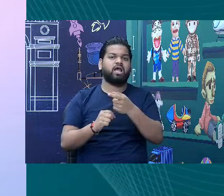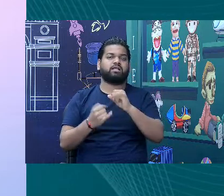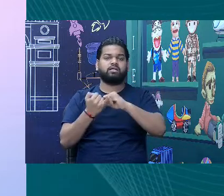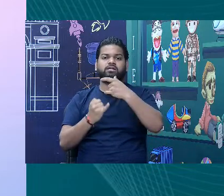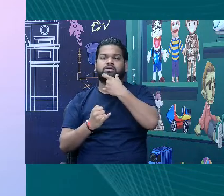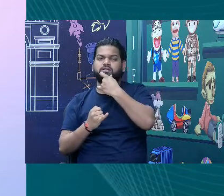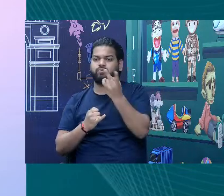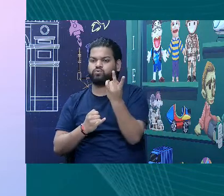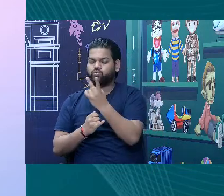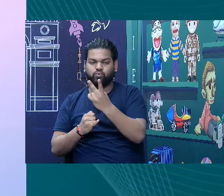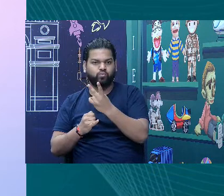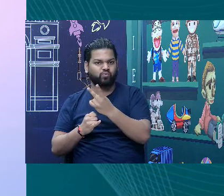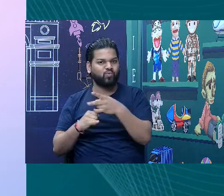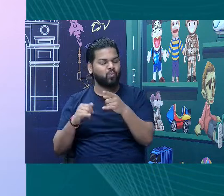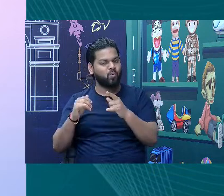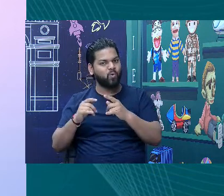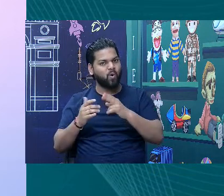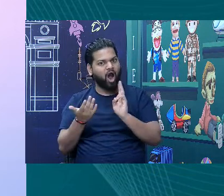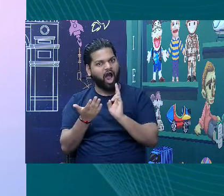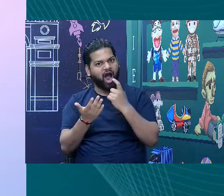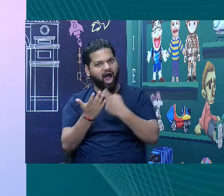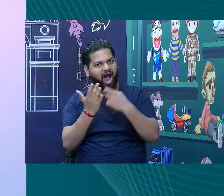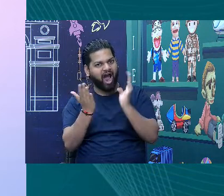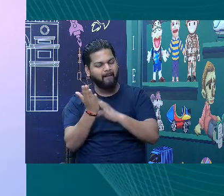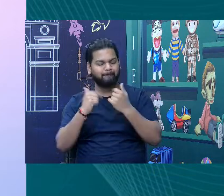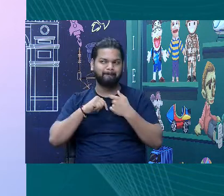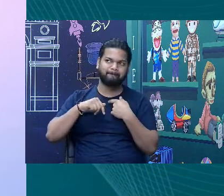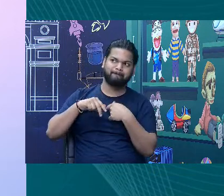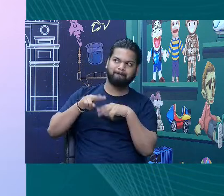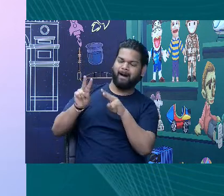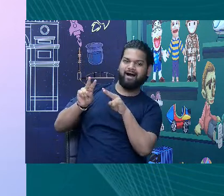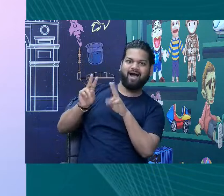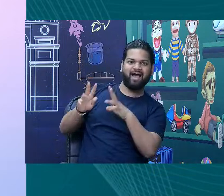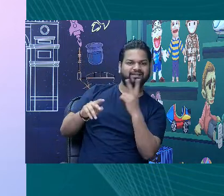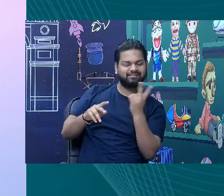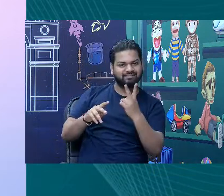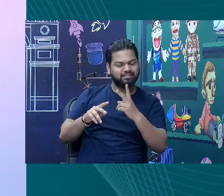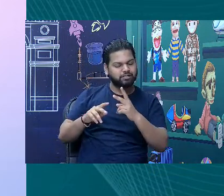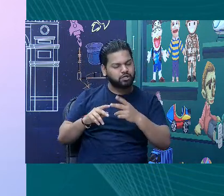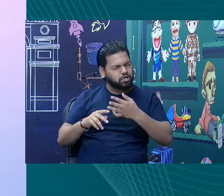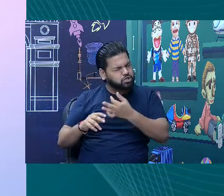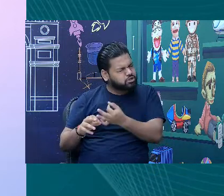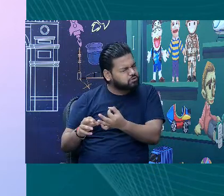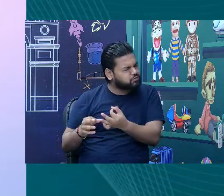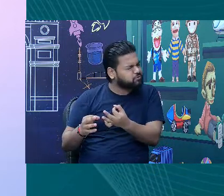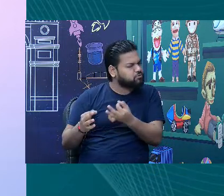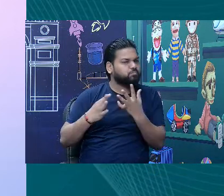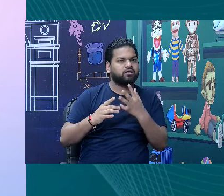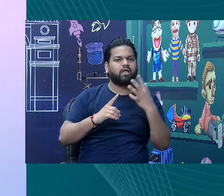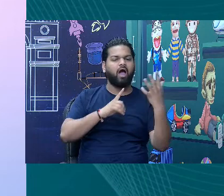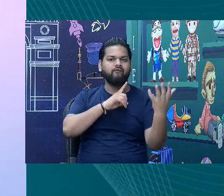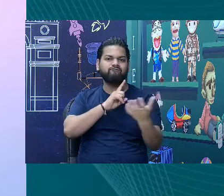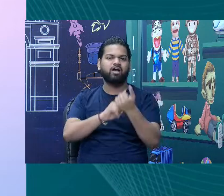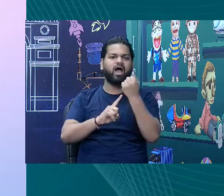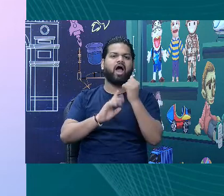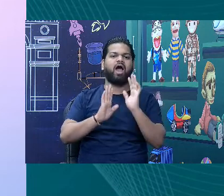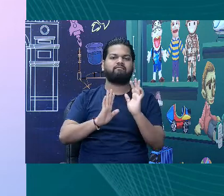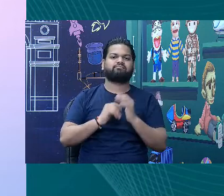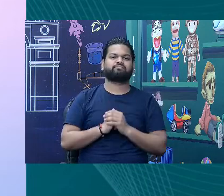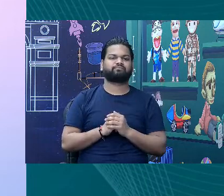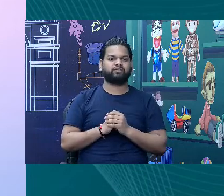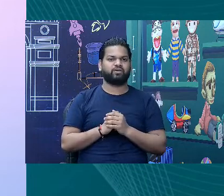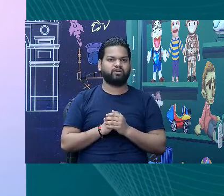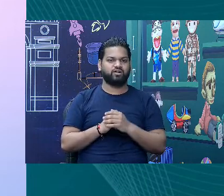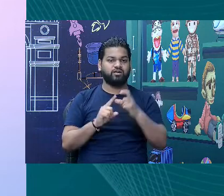hero because they we are talking heroes. about and we are, you know, reading about them. It means they have achieved something special in their entire life. Absolutely. Okay.